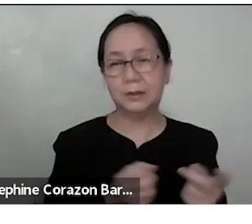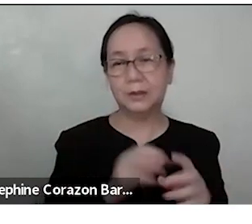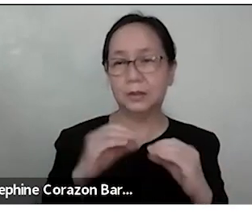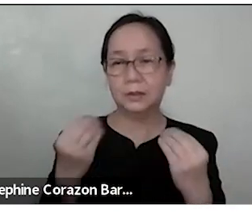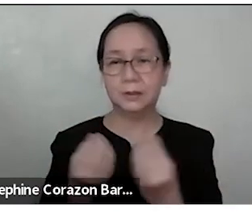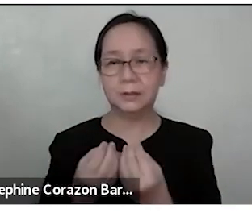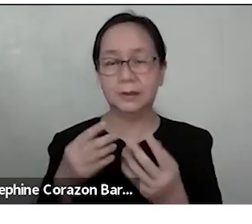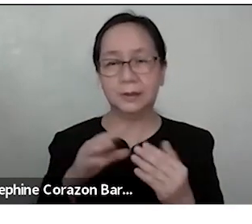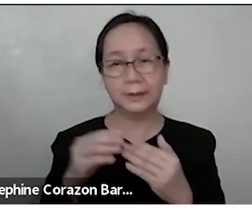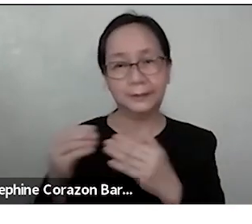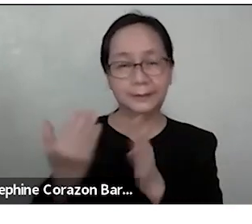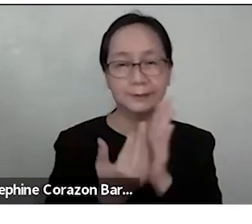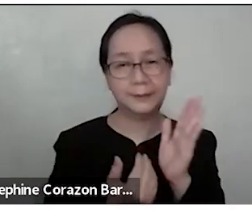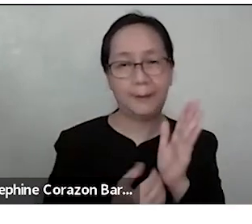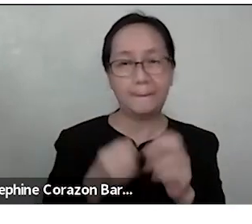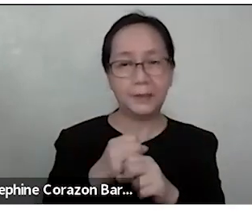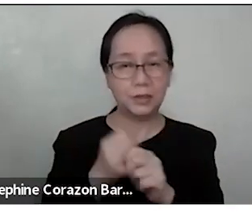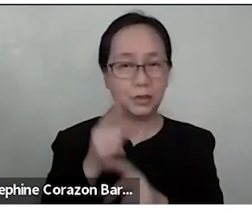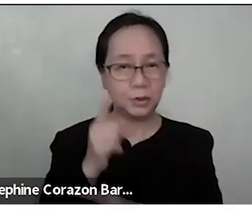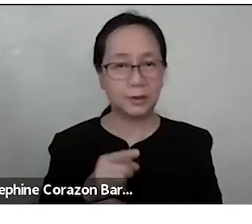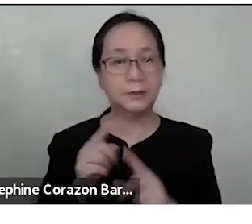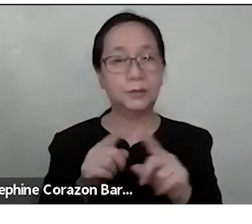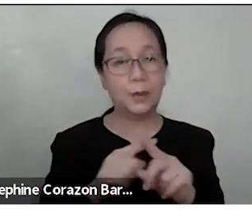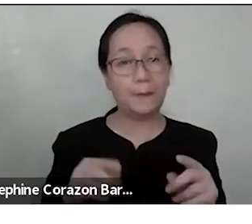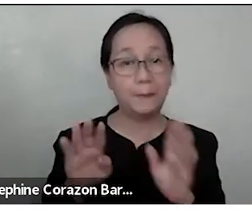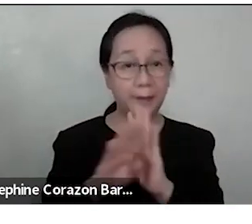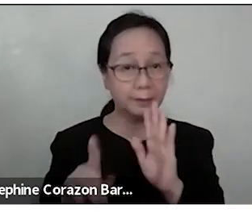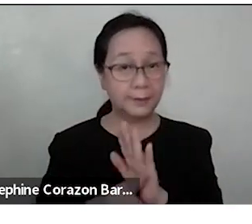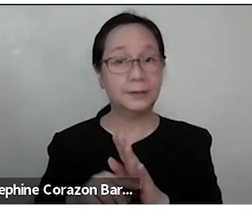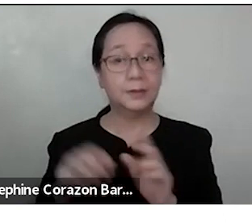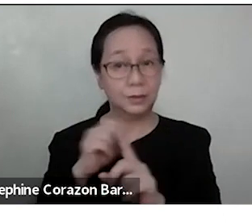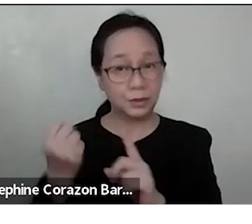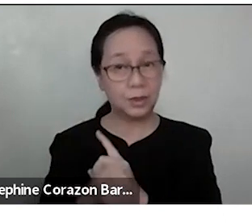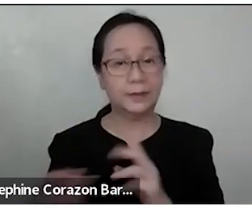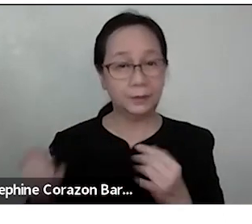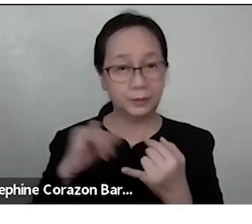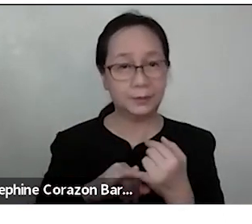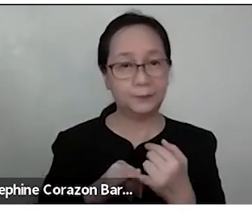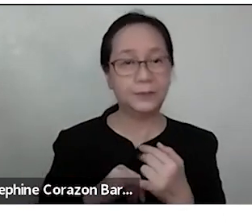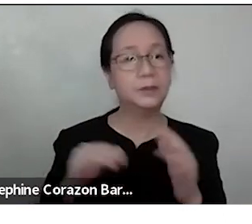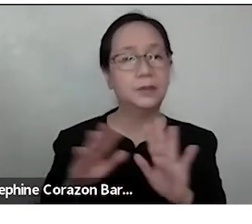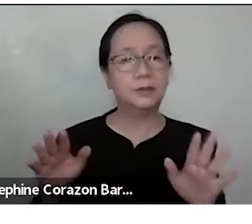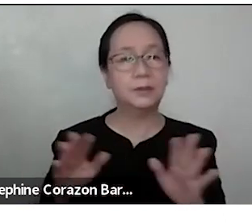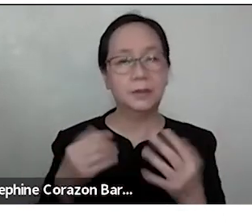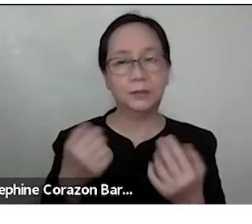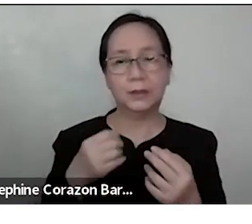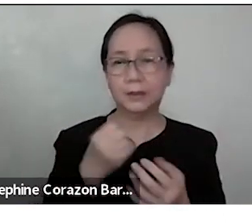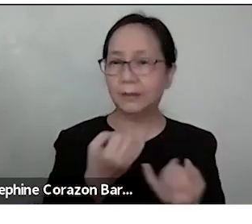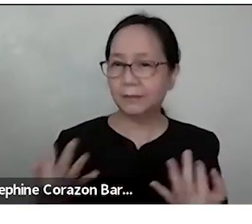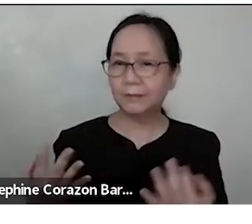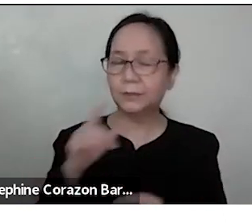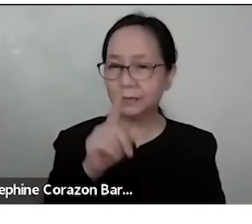also prompts us to reflect how to make sure that children from different backgrounds and situations are included. There are several questions